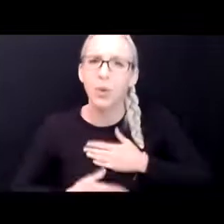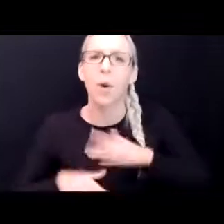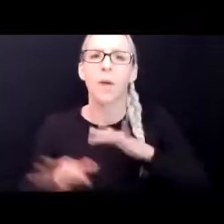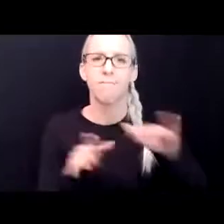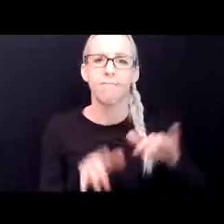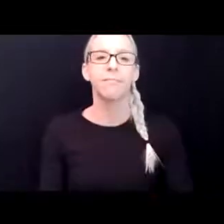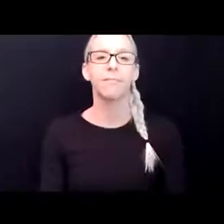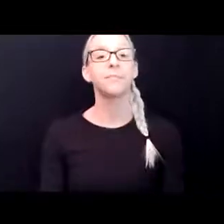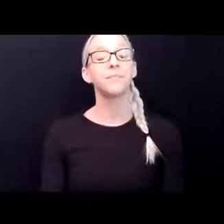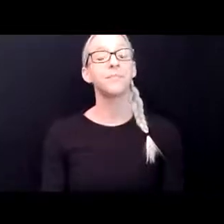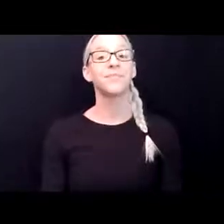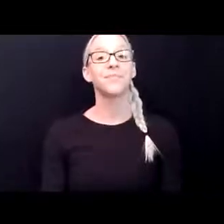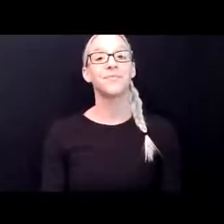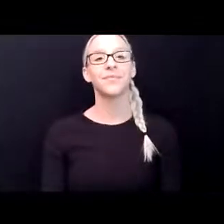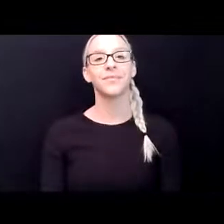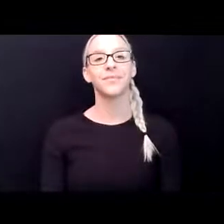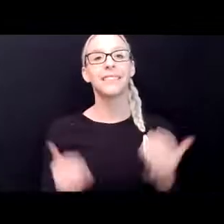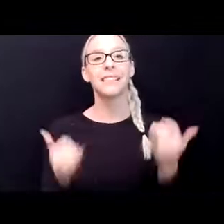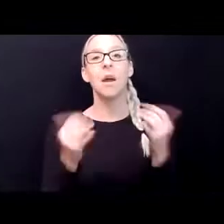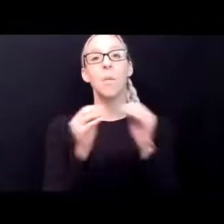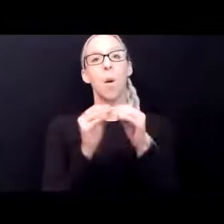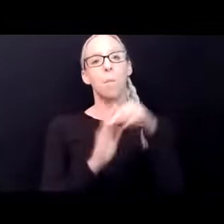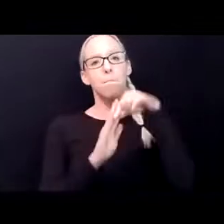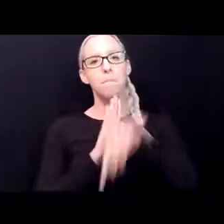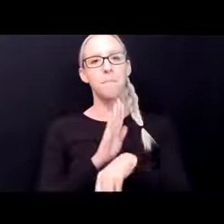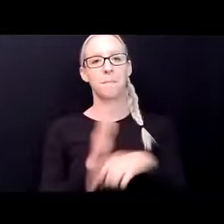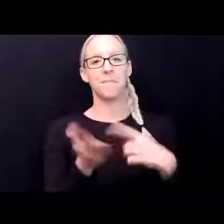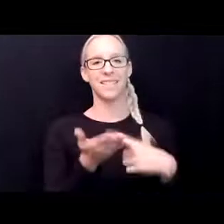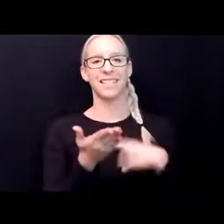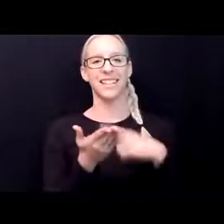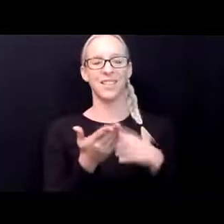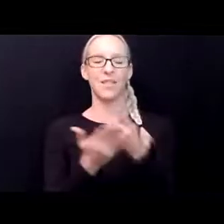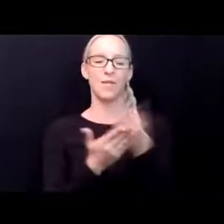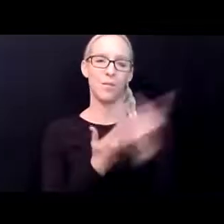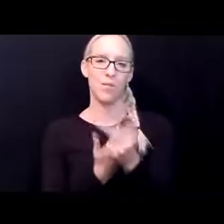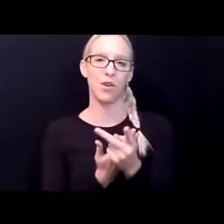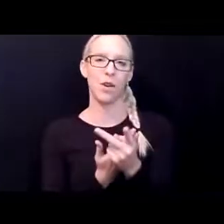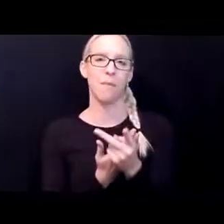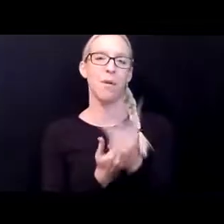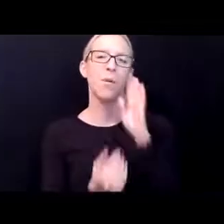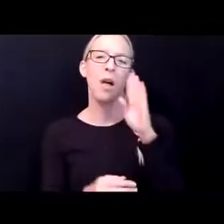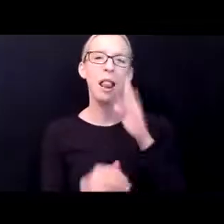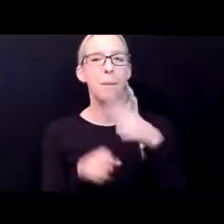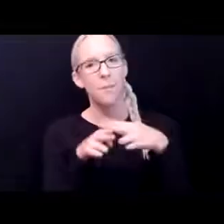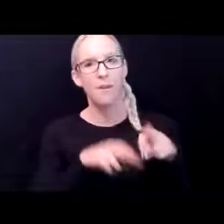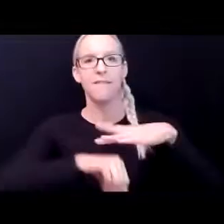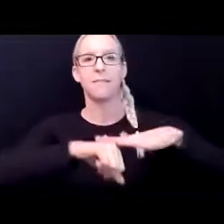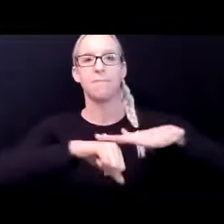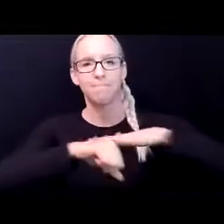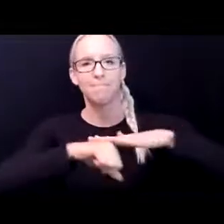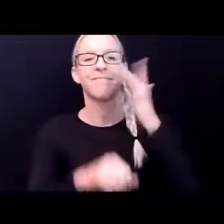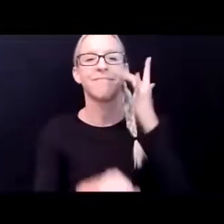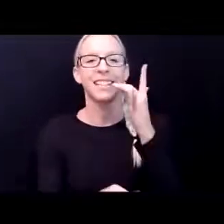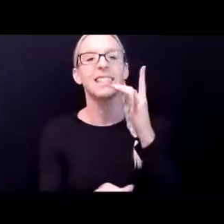in-depth discussion into some of these programs, and I'm only going to touch them briefly because there's a whole session on them.